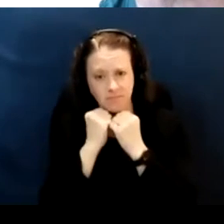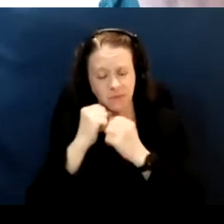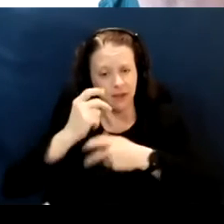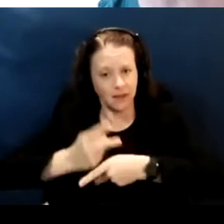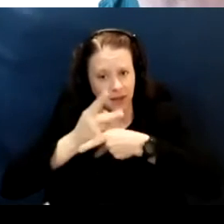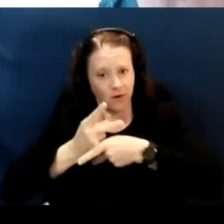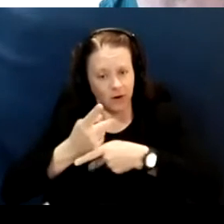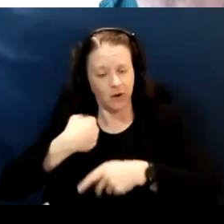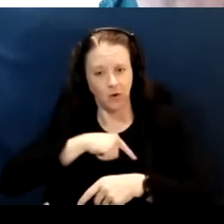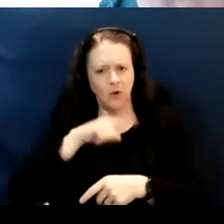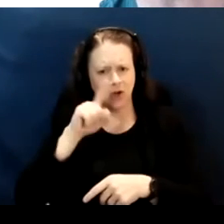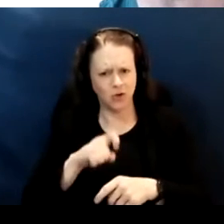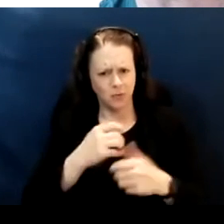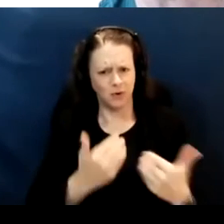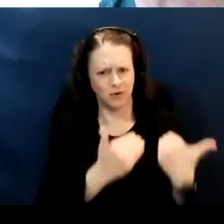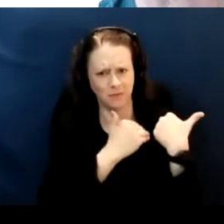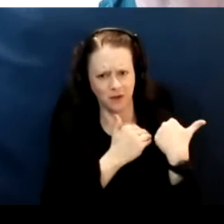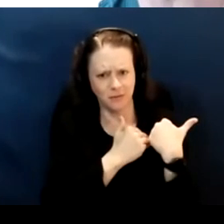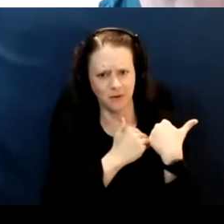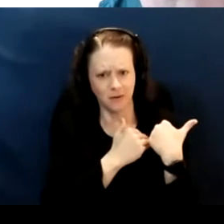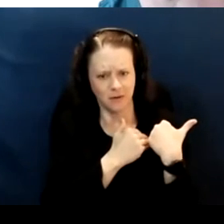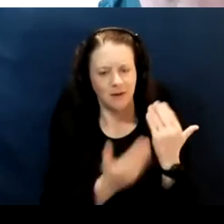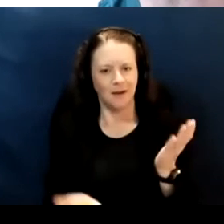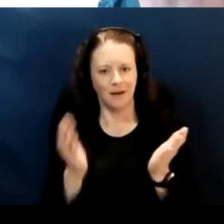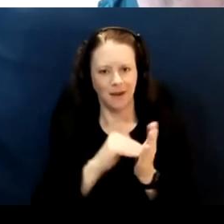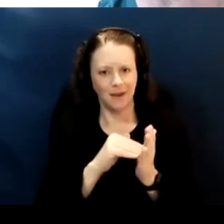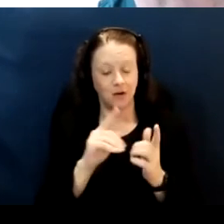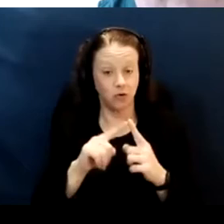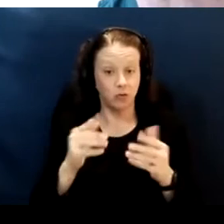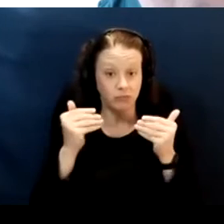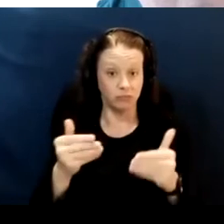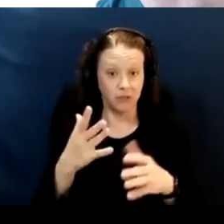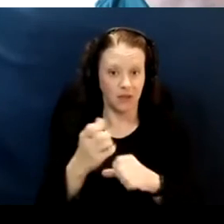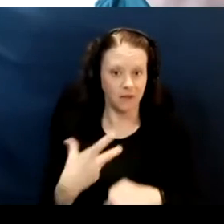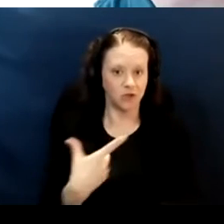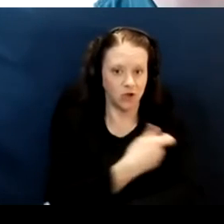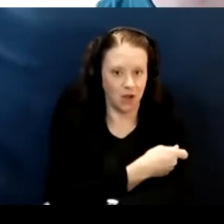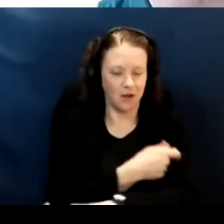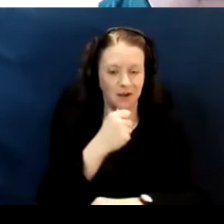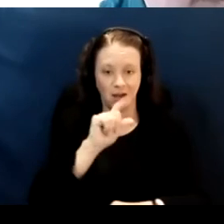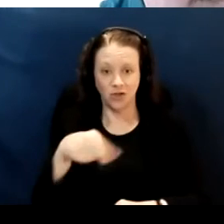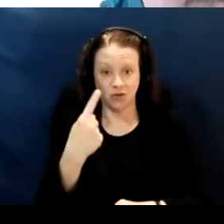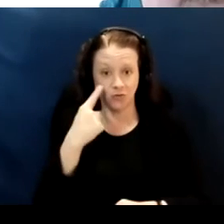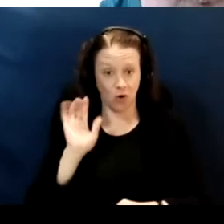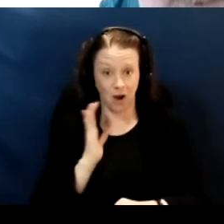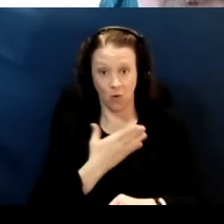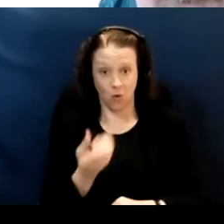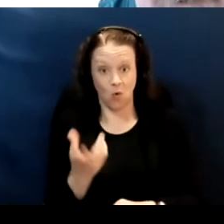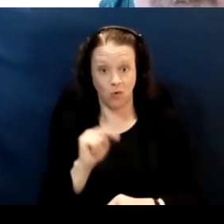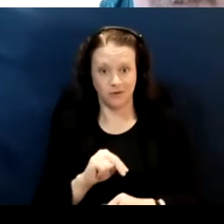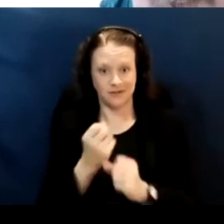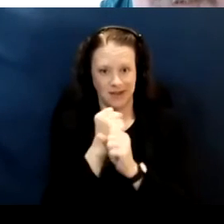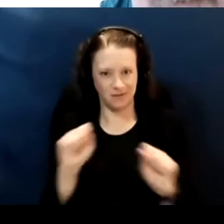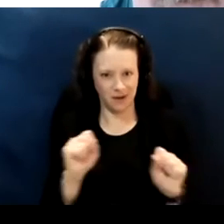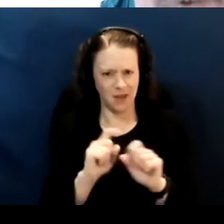we should be responsible and get the shot, not just for our own safety, but